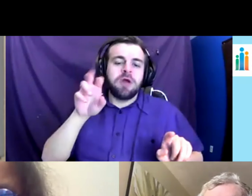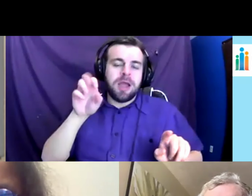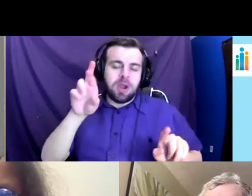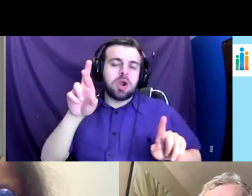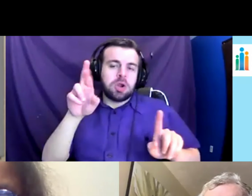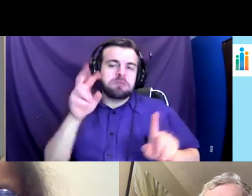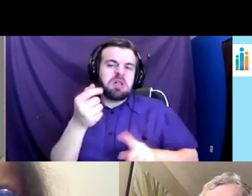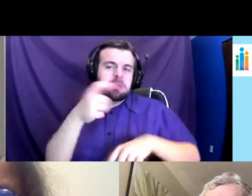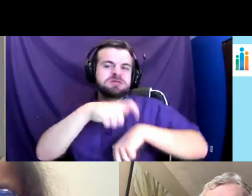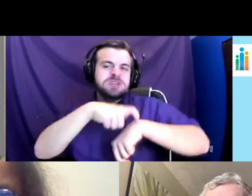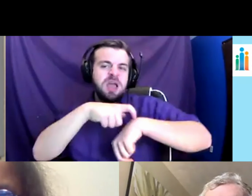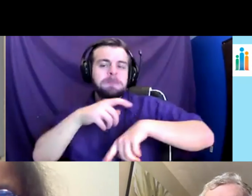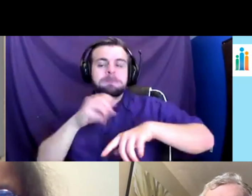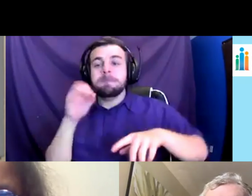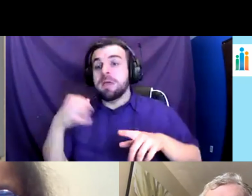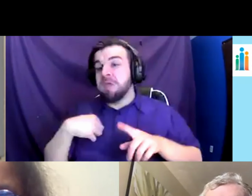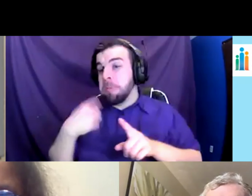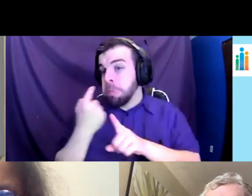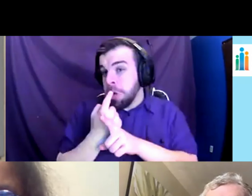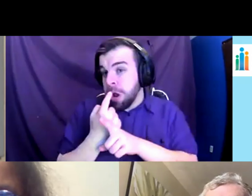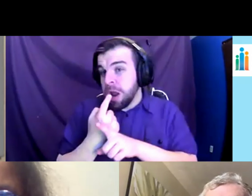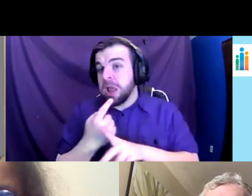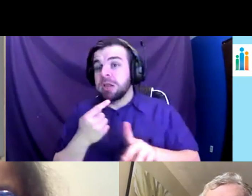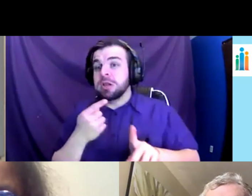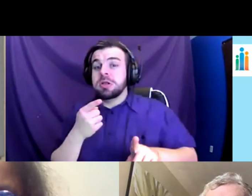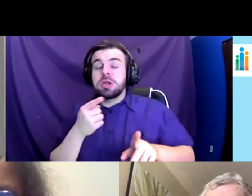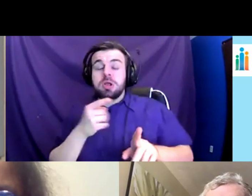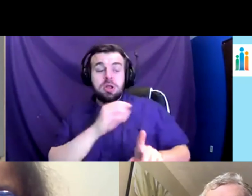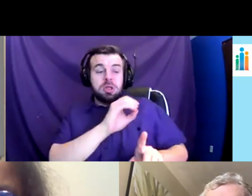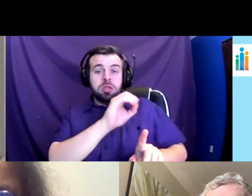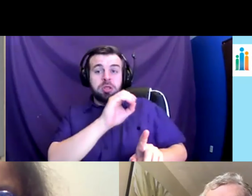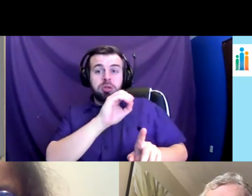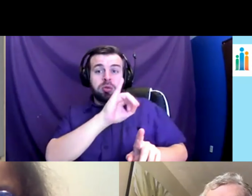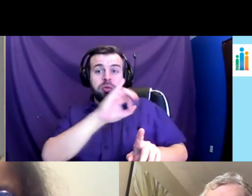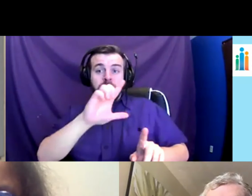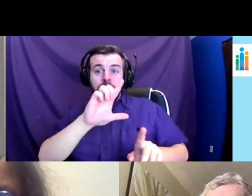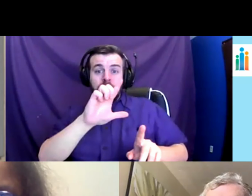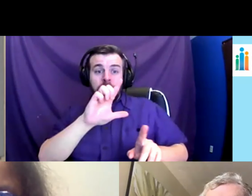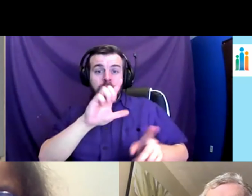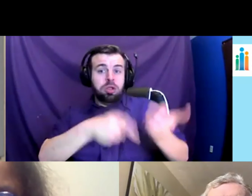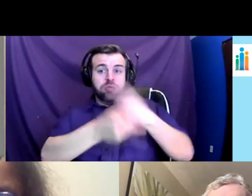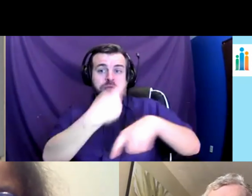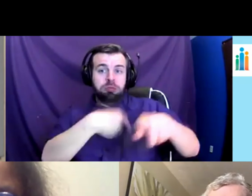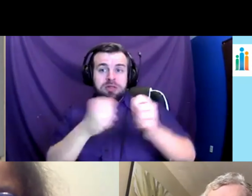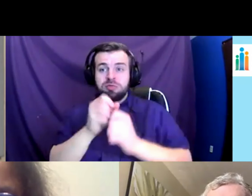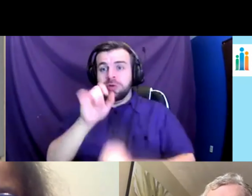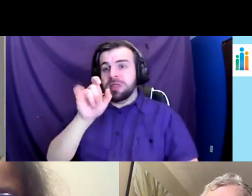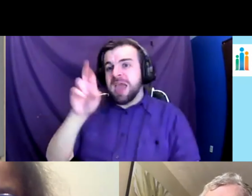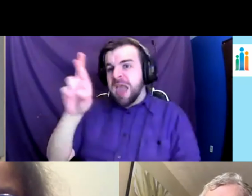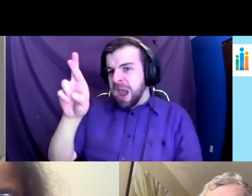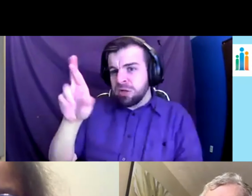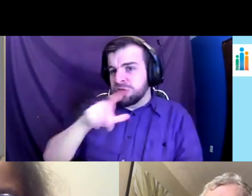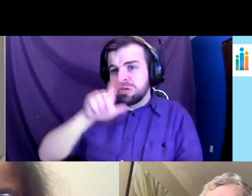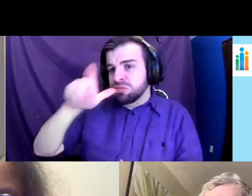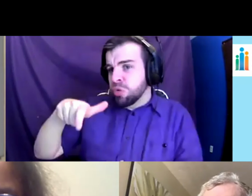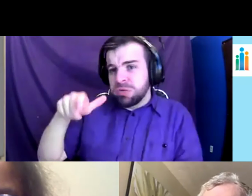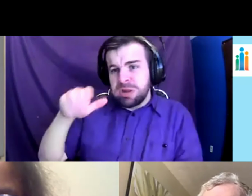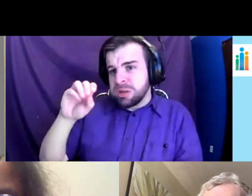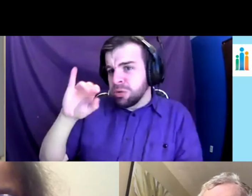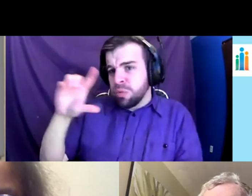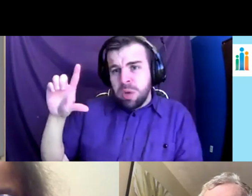is that you substitute air for oil. So generally, I think you might be able to put